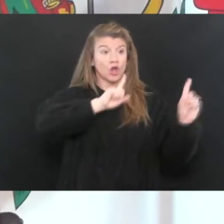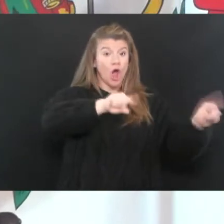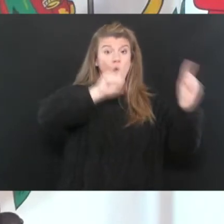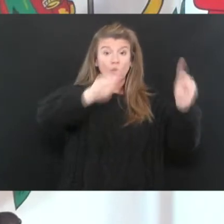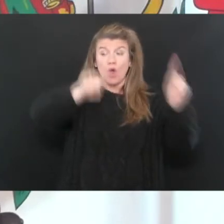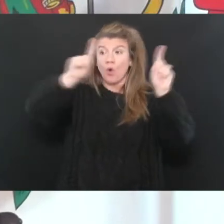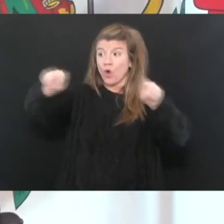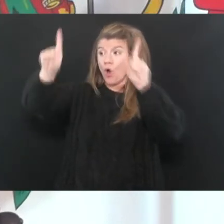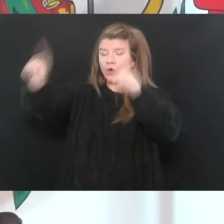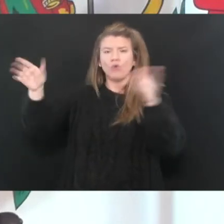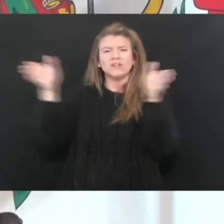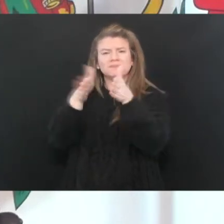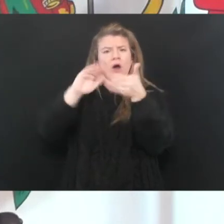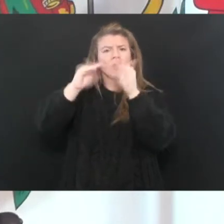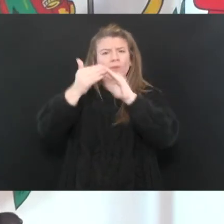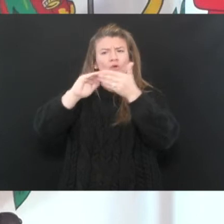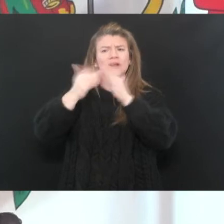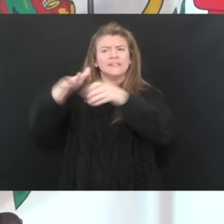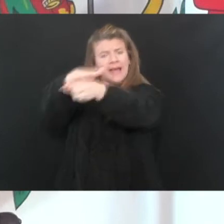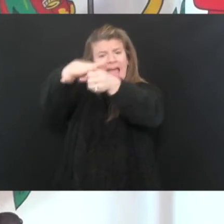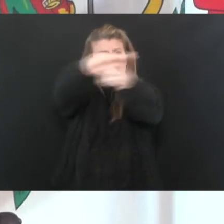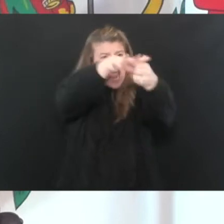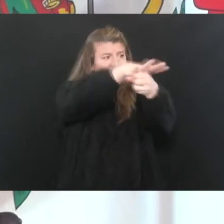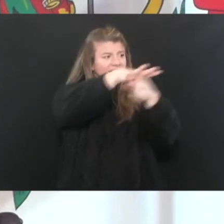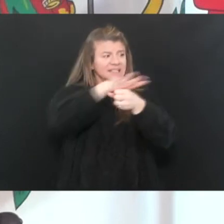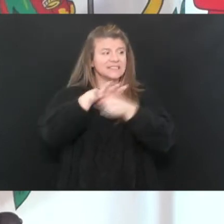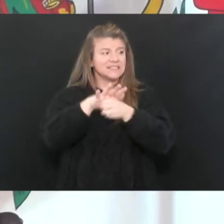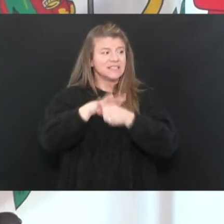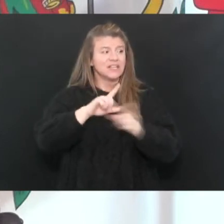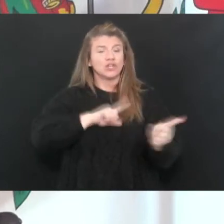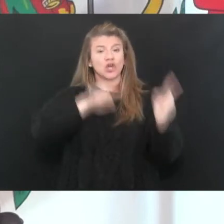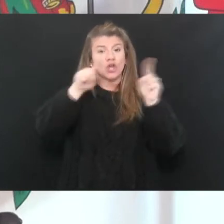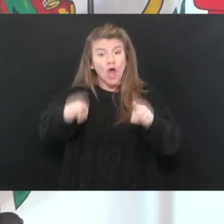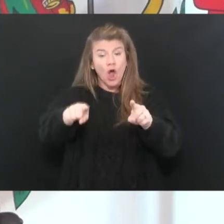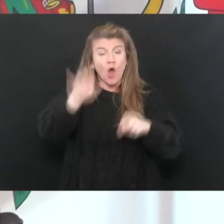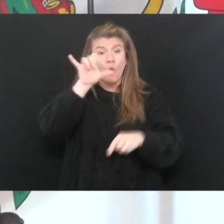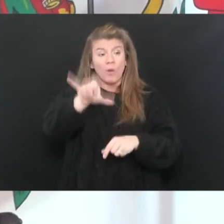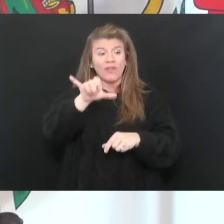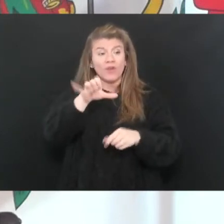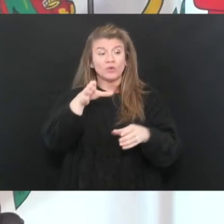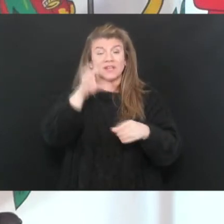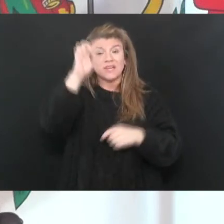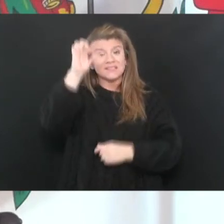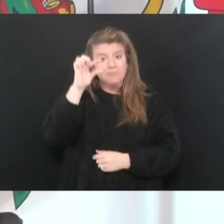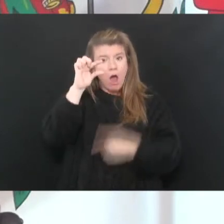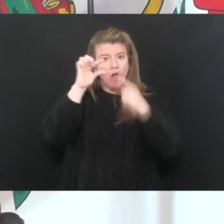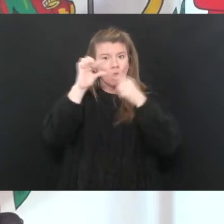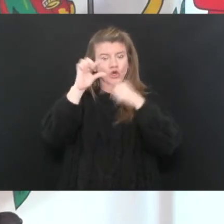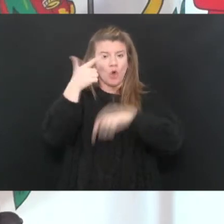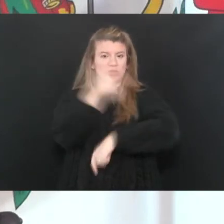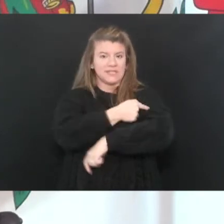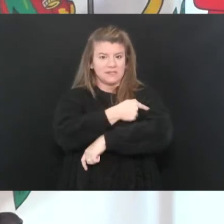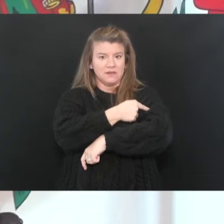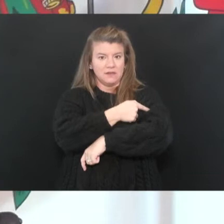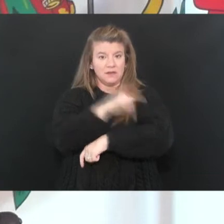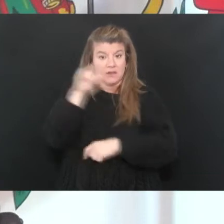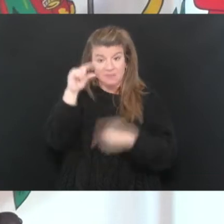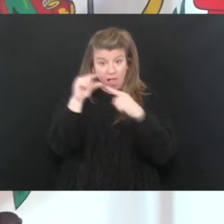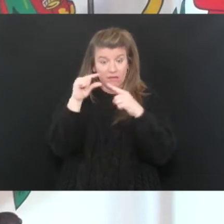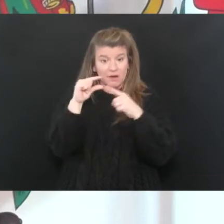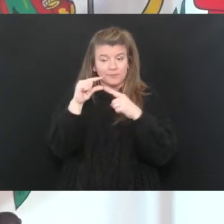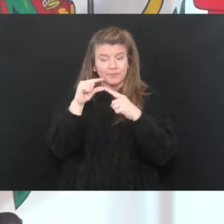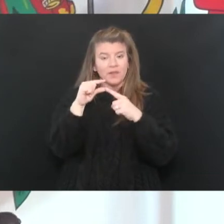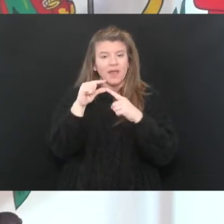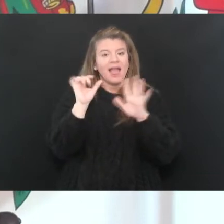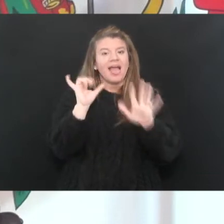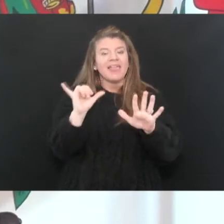our smaller communities, and absolutely with the smaller vials, we'll be able, and that's